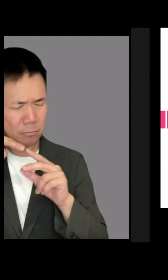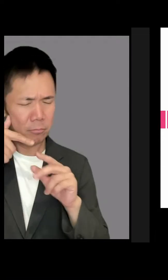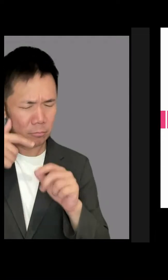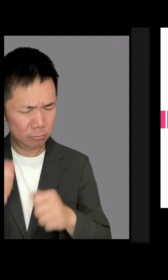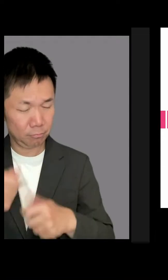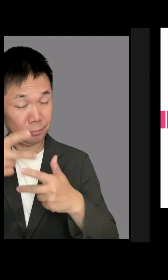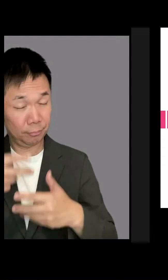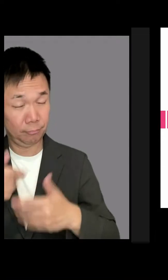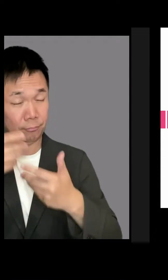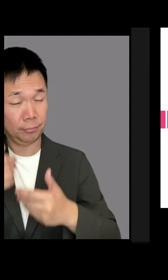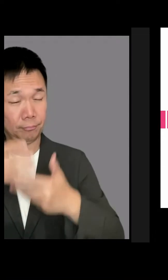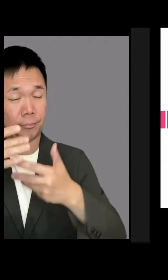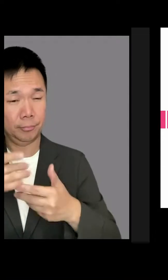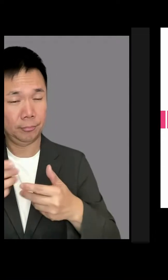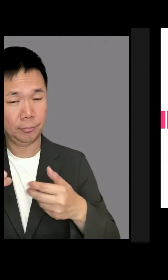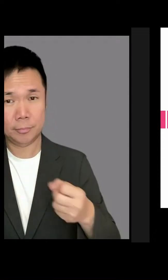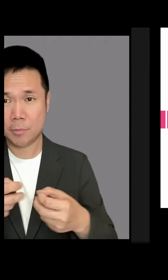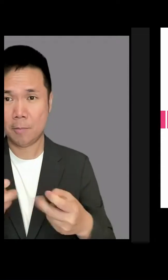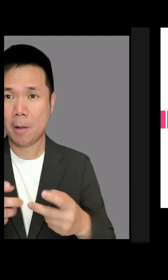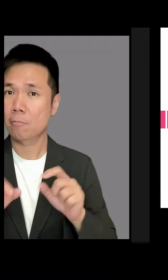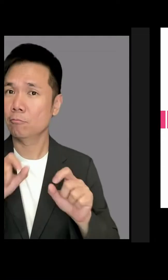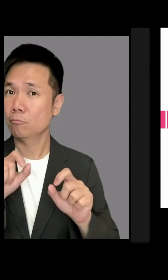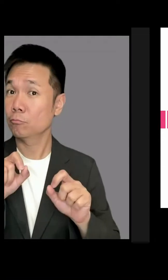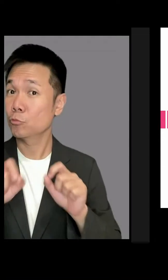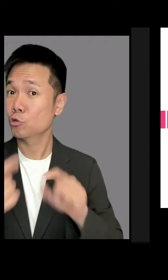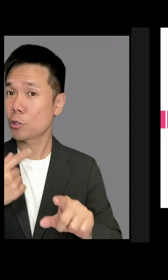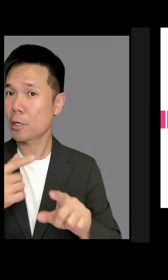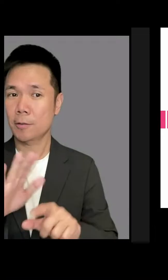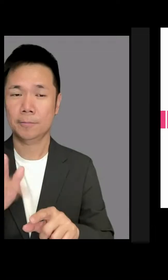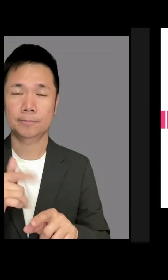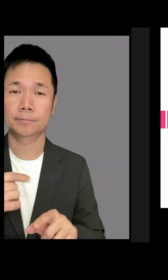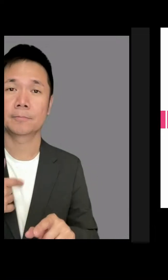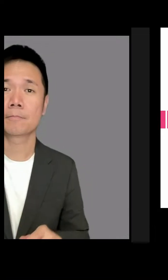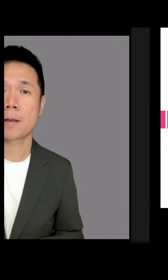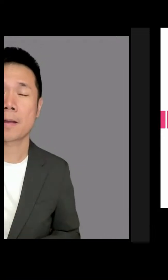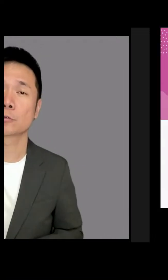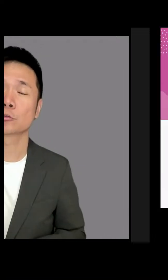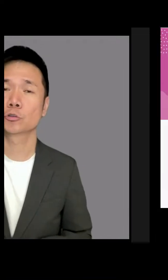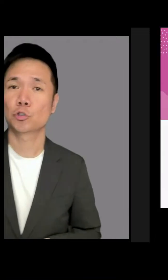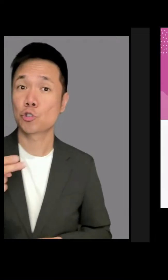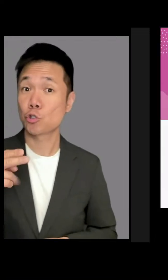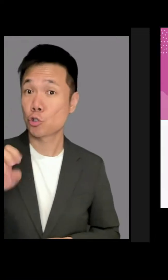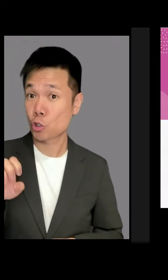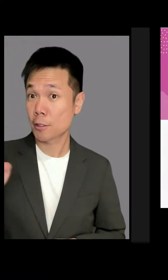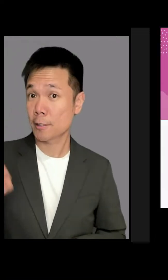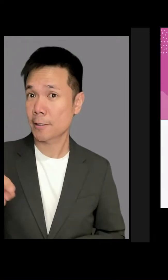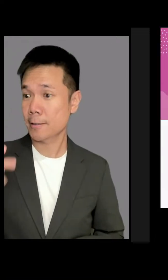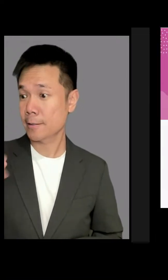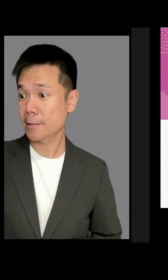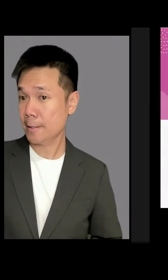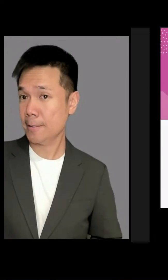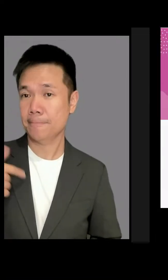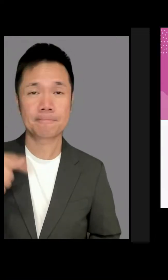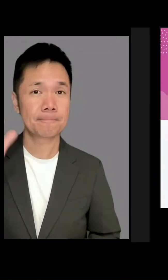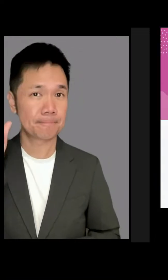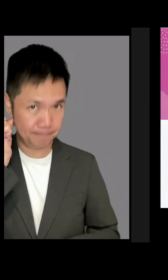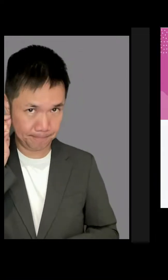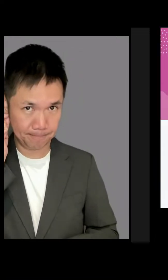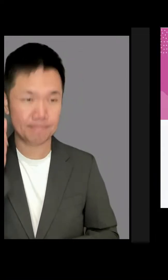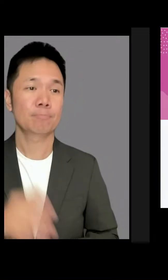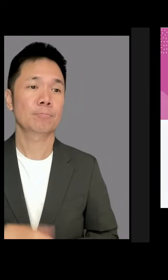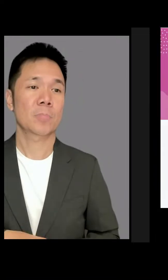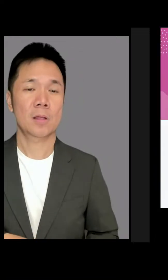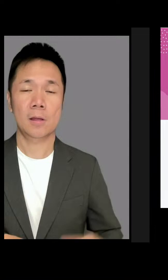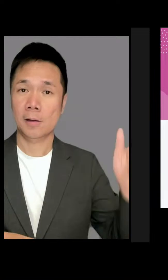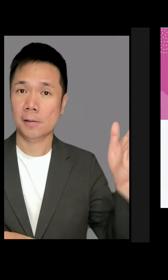So thank you so much. And my pronouns are she, her. So today we're going to talk about how the web